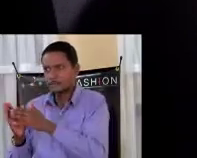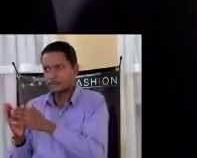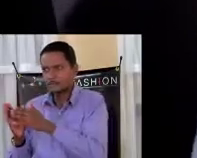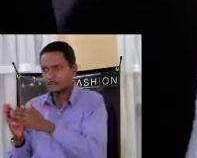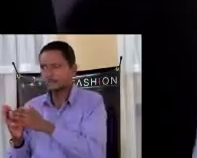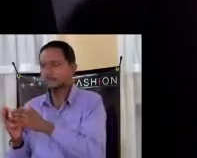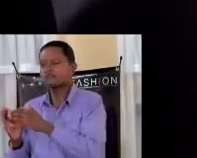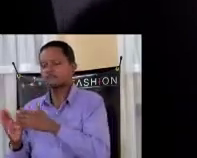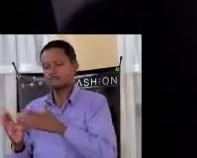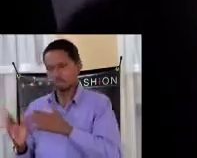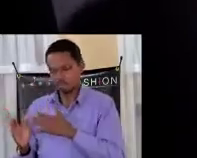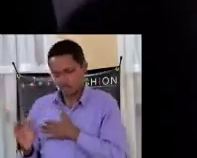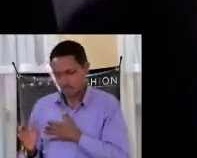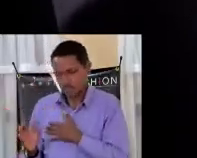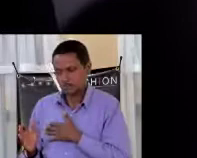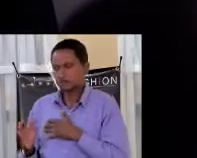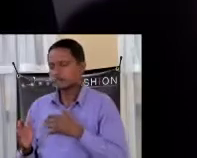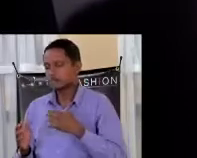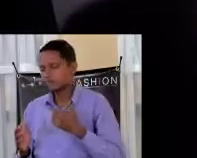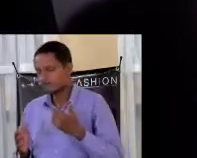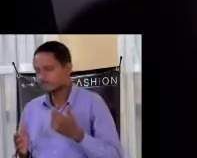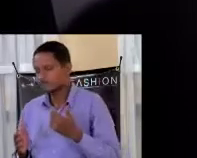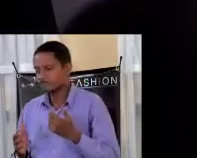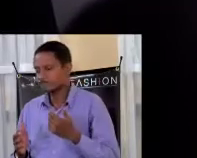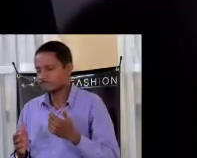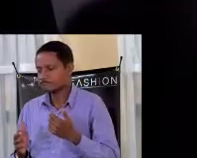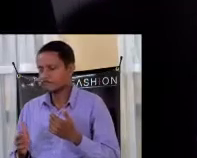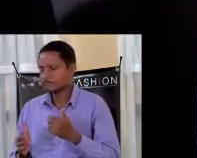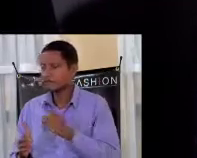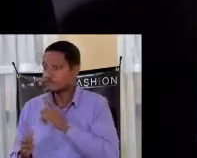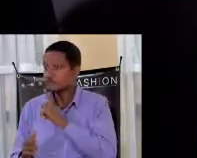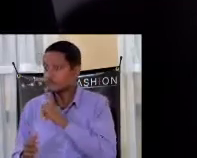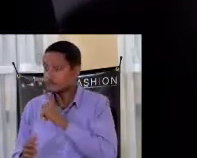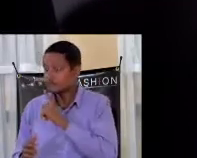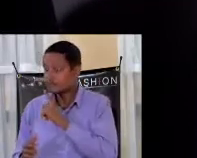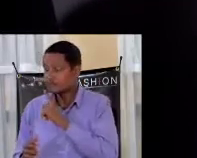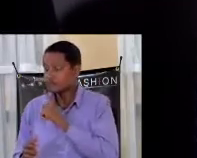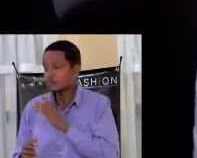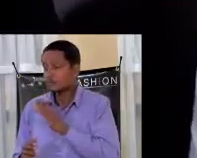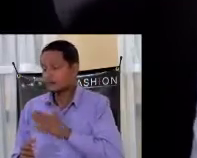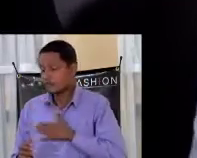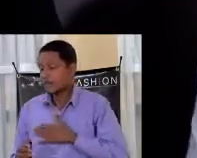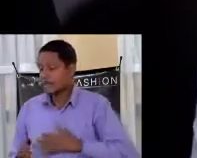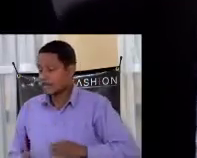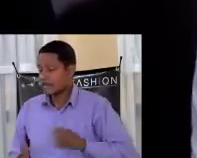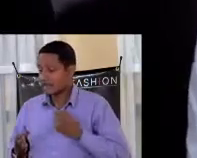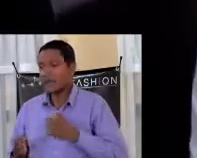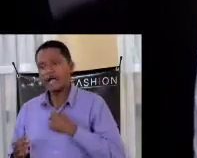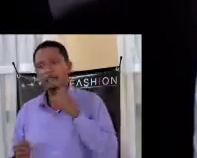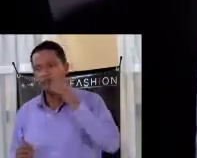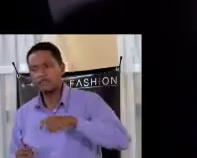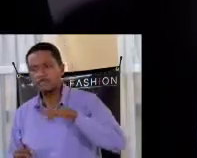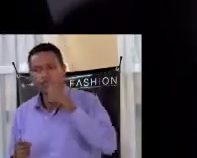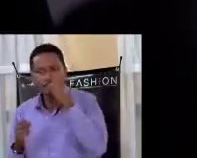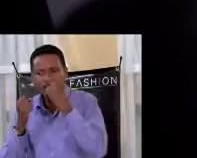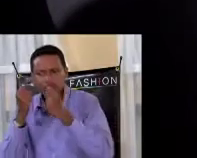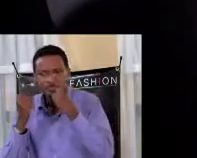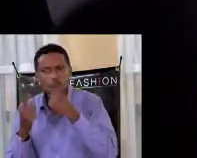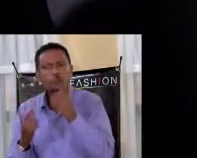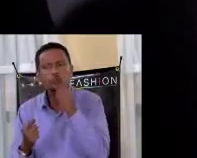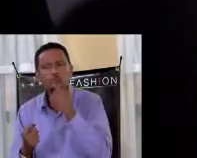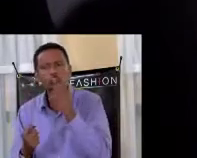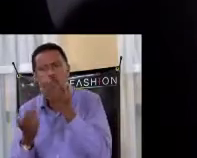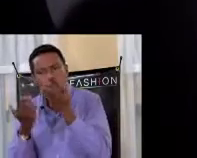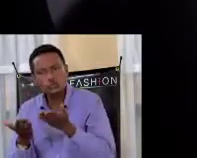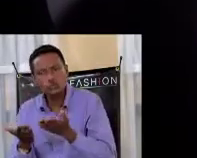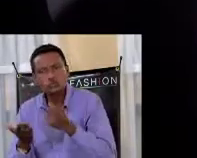my reality as the buyer. Why I did that is because I need to understand who you are. I need to understand what it is you're selling and why you're